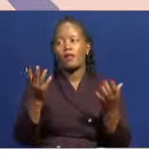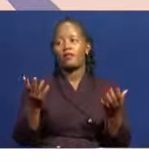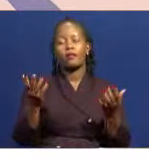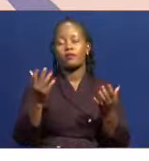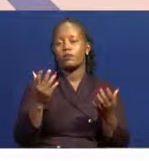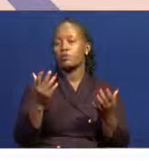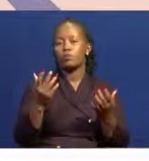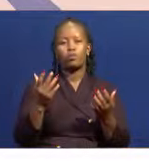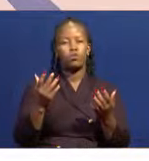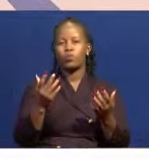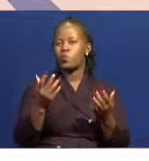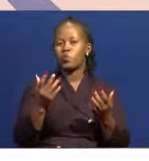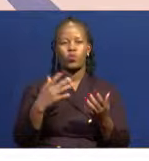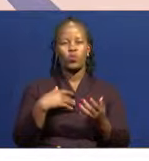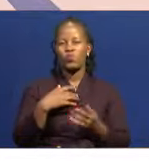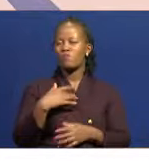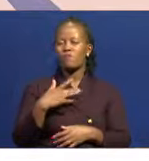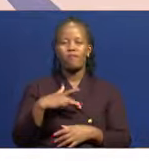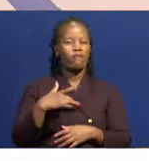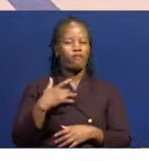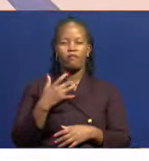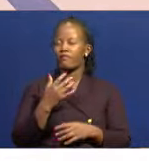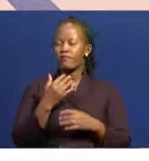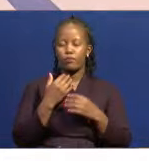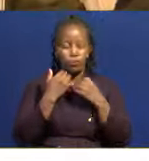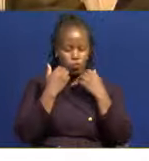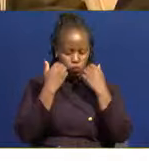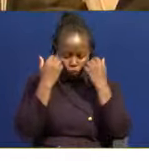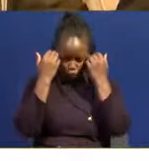dear friends, keeps me awake at night.